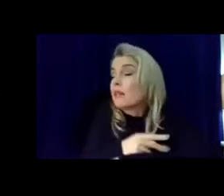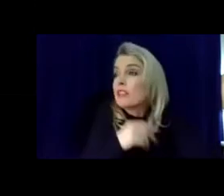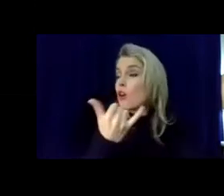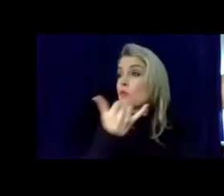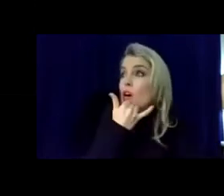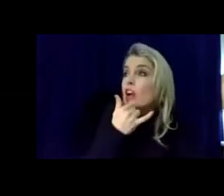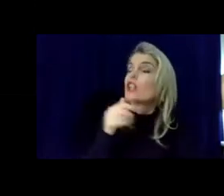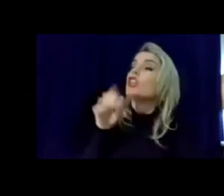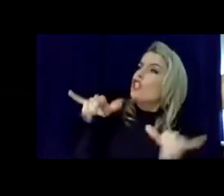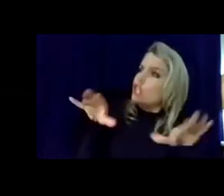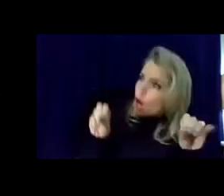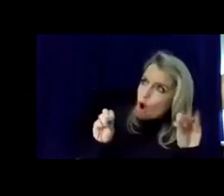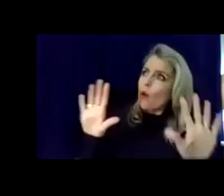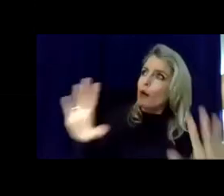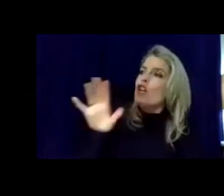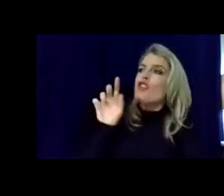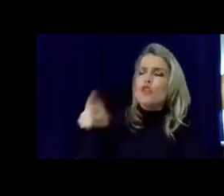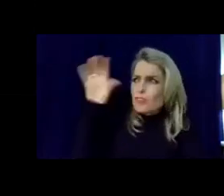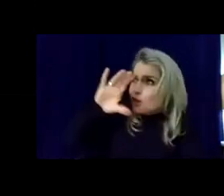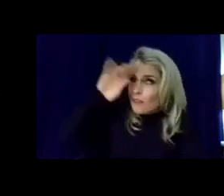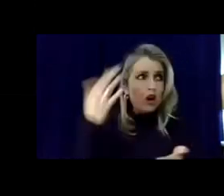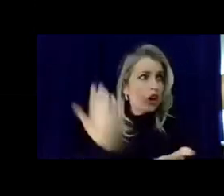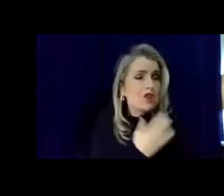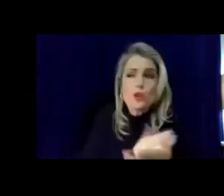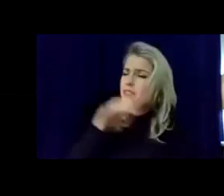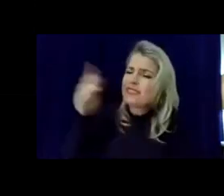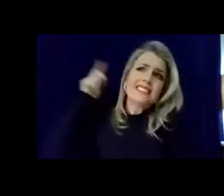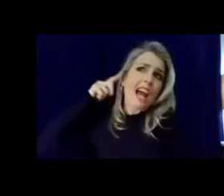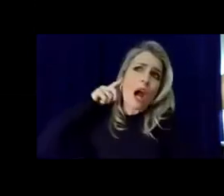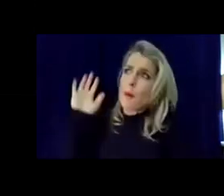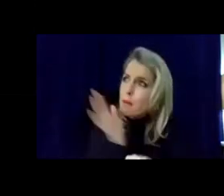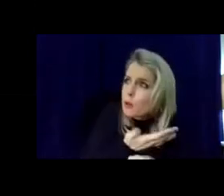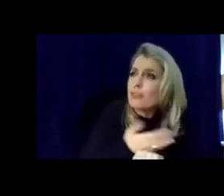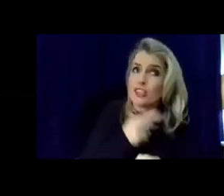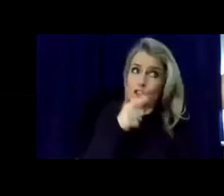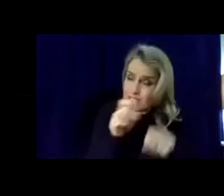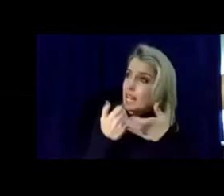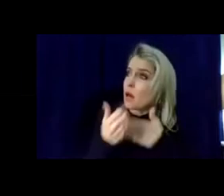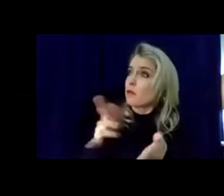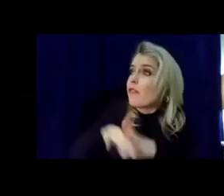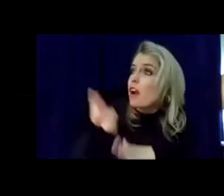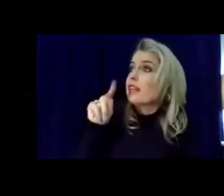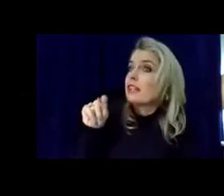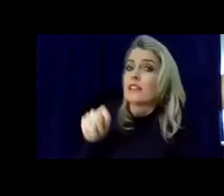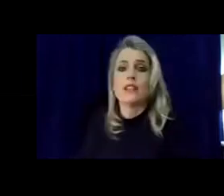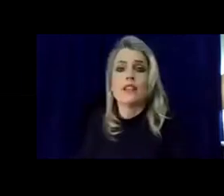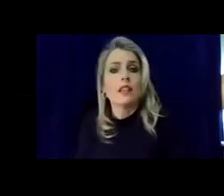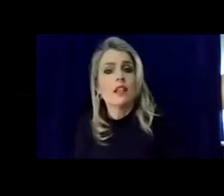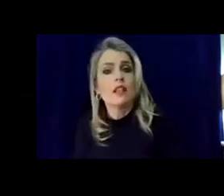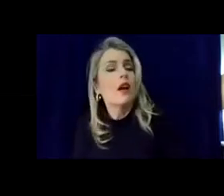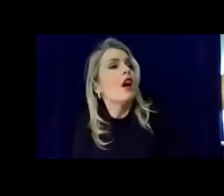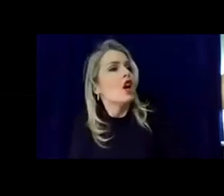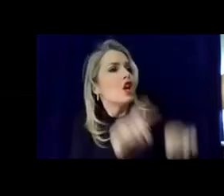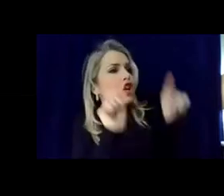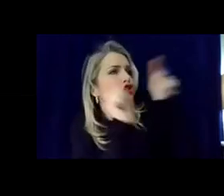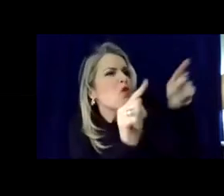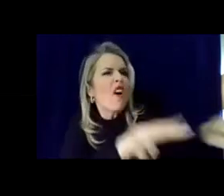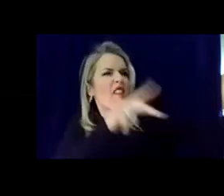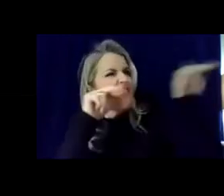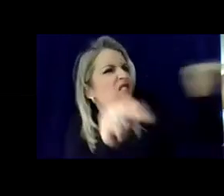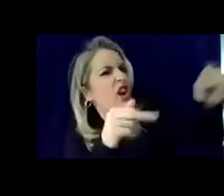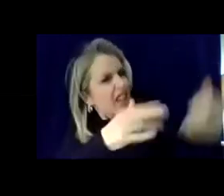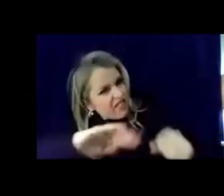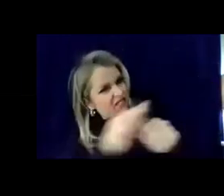Yo, you've been searching for a new sound, and she can help you find it. You are fucking